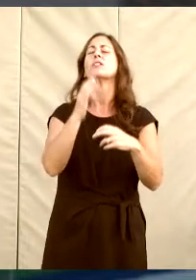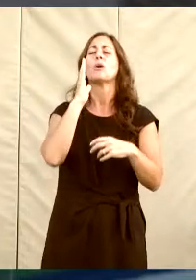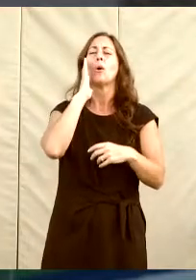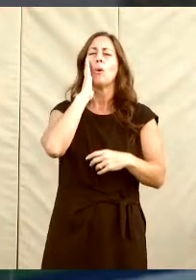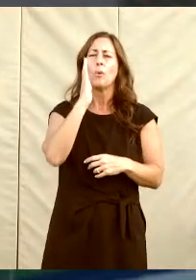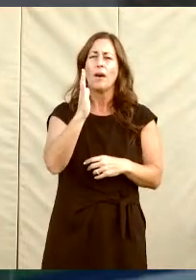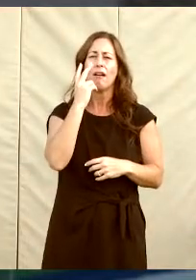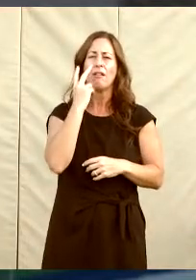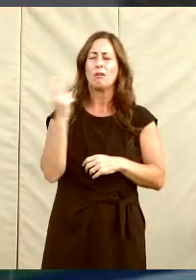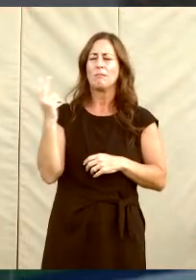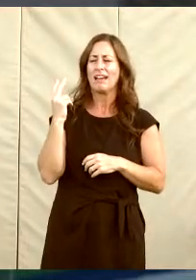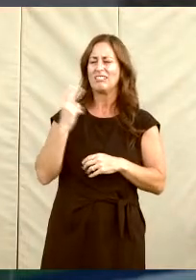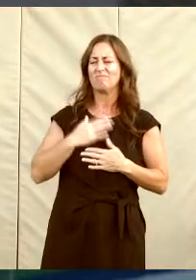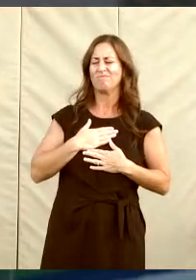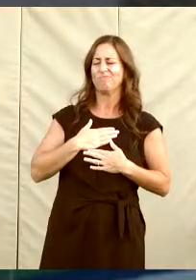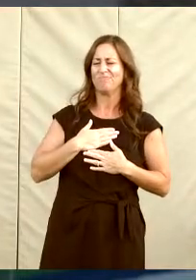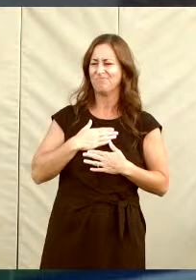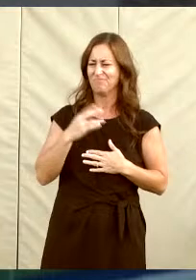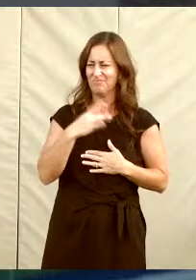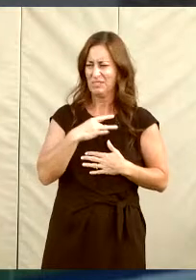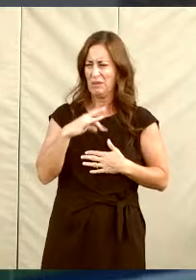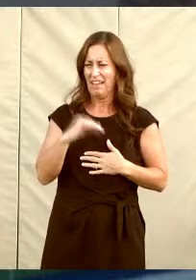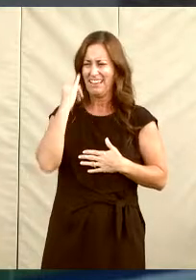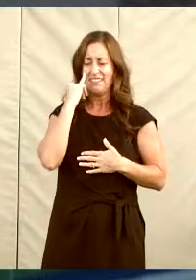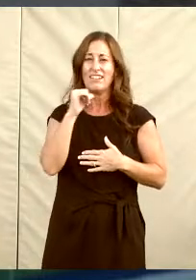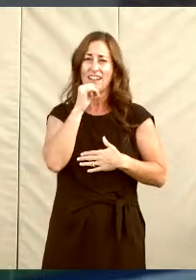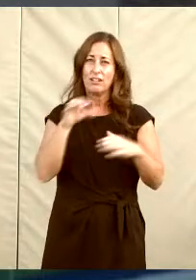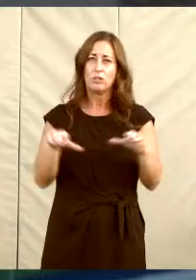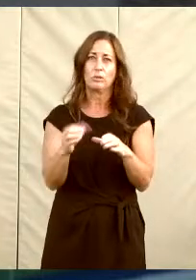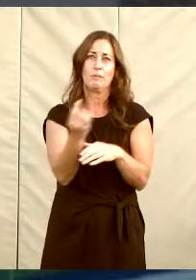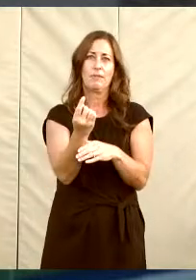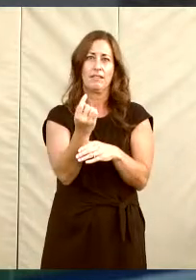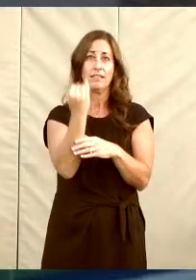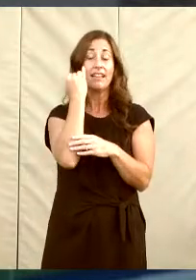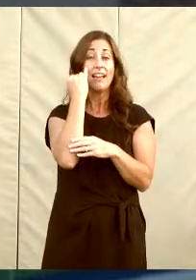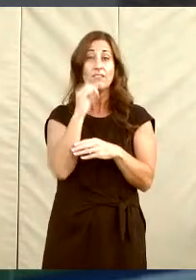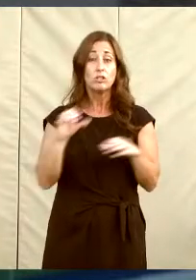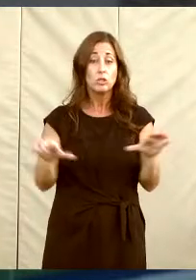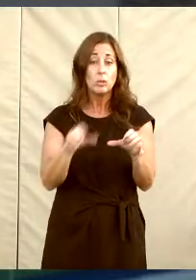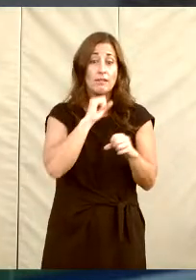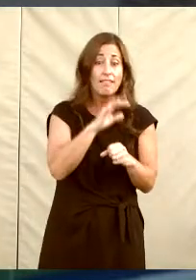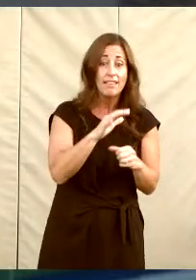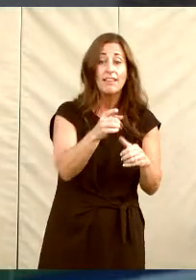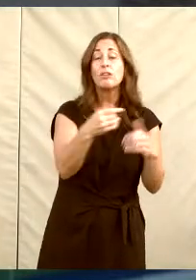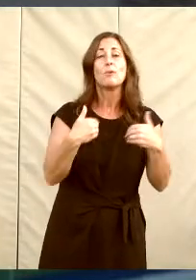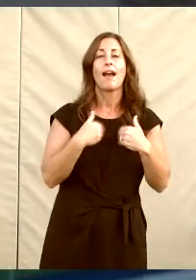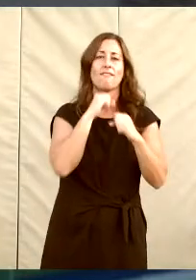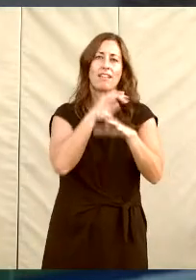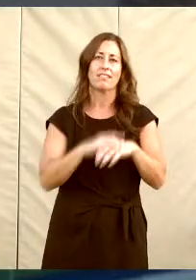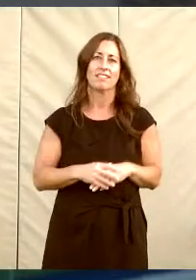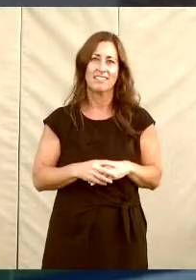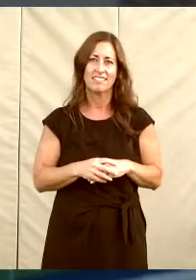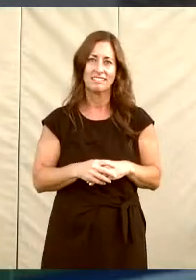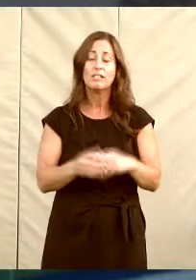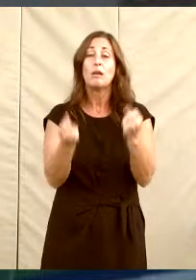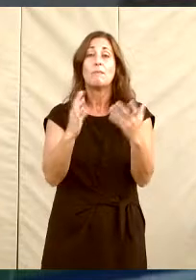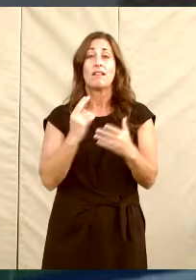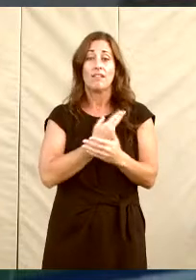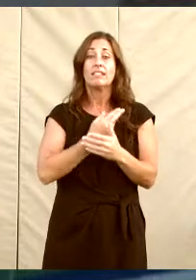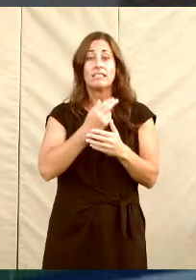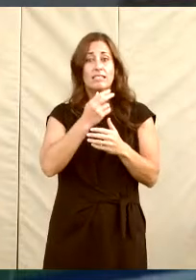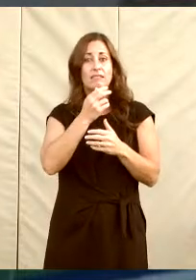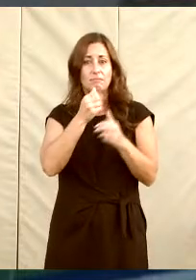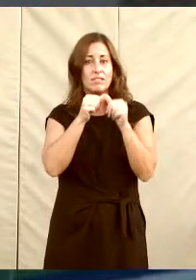you do something and it fails, at least you have a story. If you do nothing, you have nothing. Many of us continue to learn this every